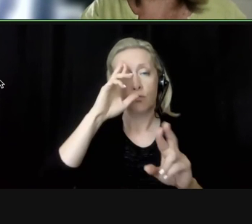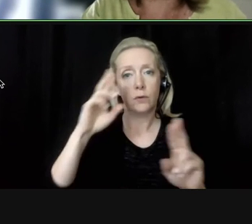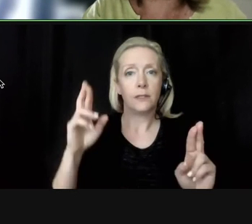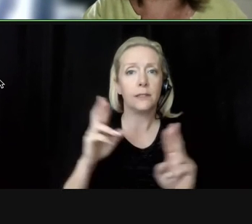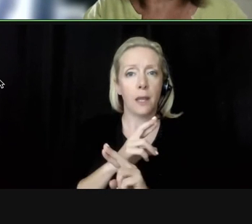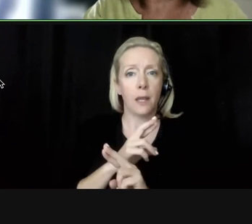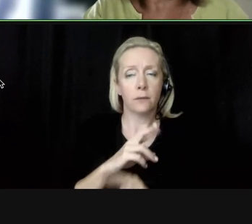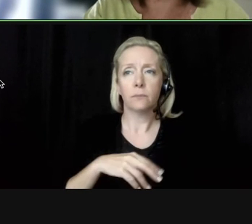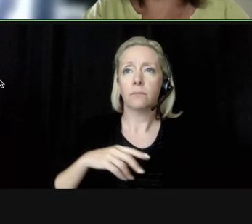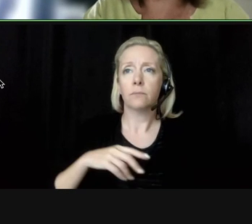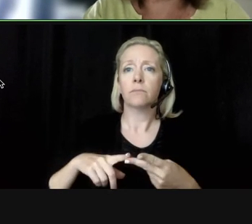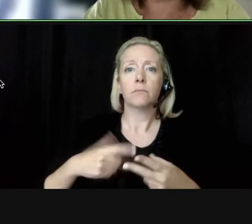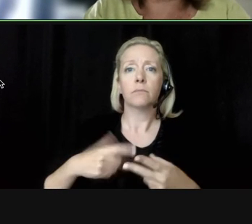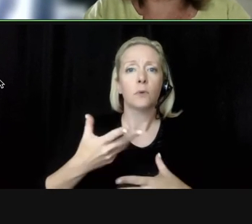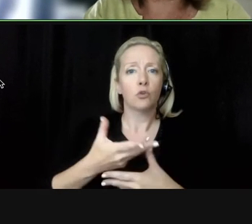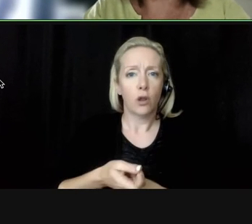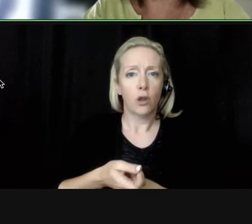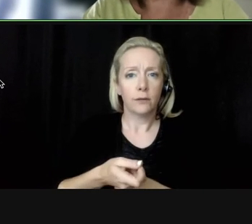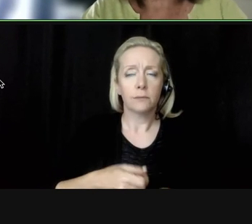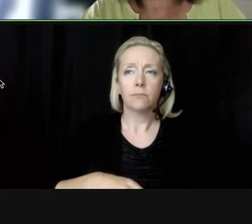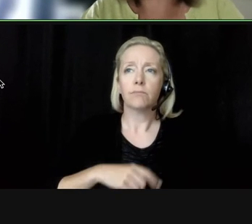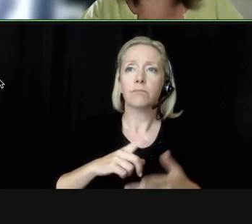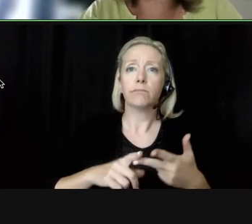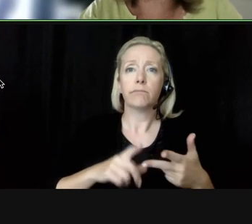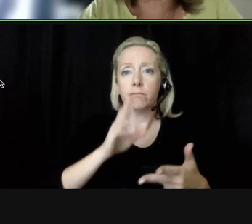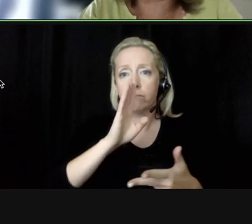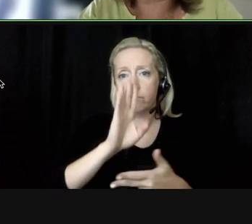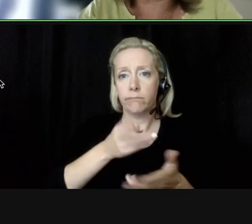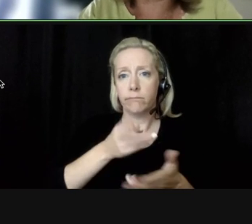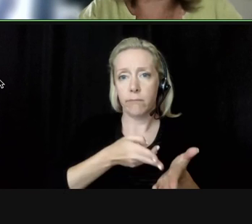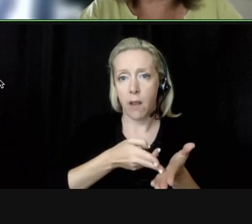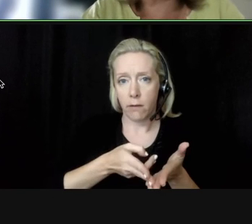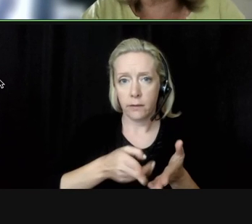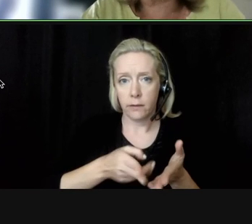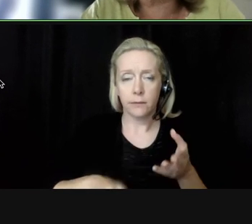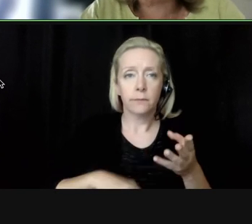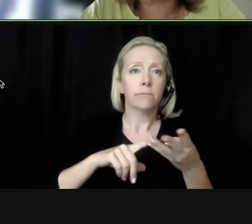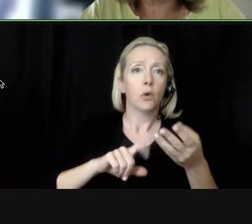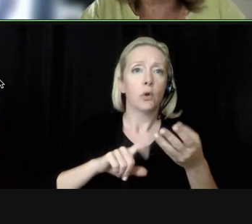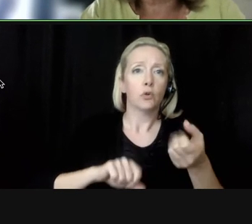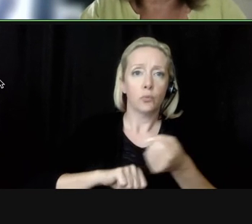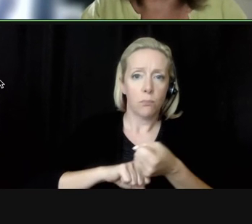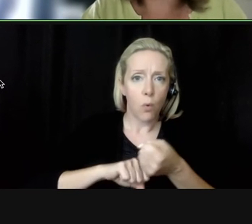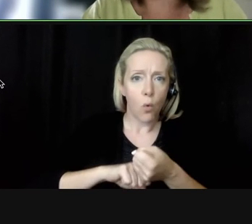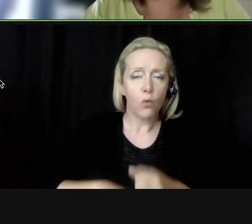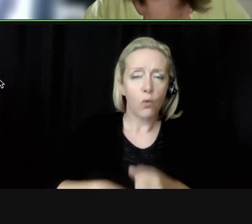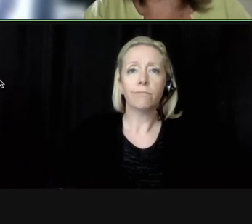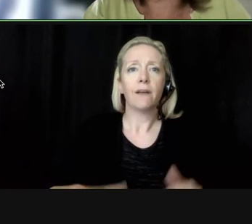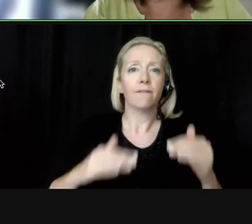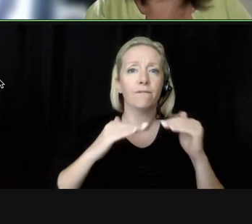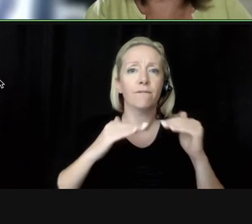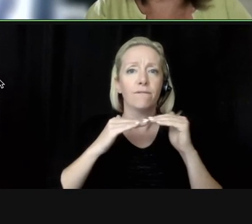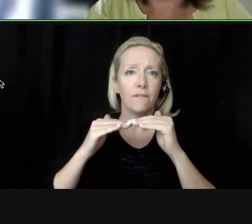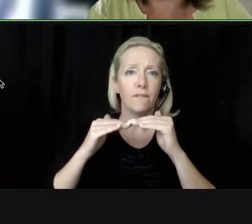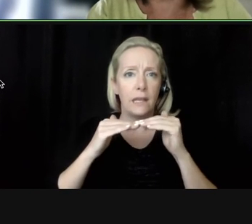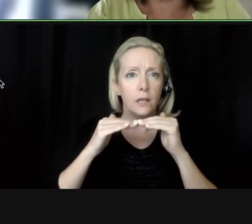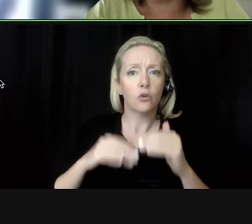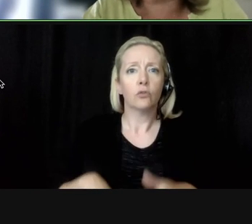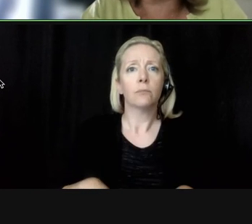trust that person, being honest, having that support, being fair, having those